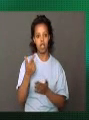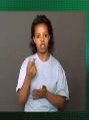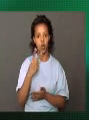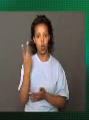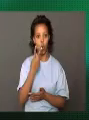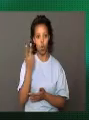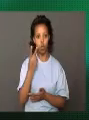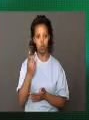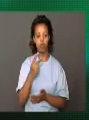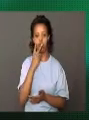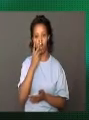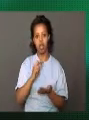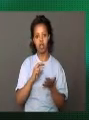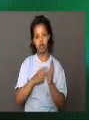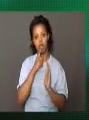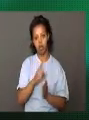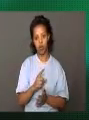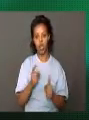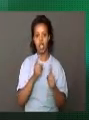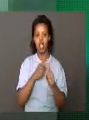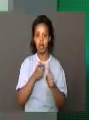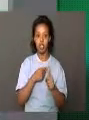the percolating filter method.